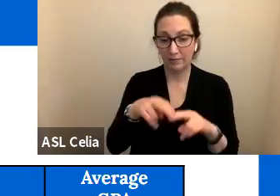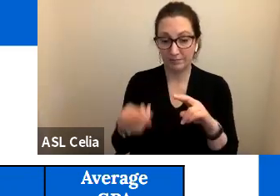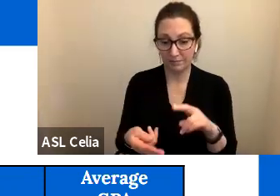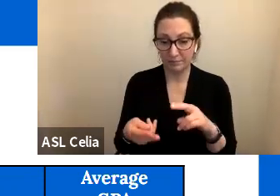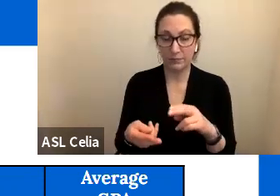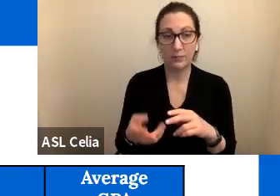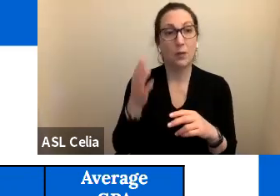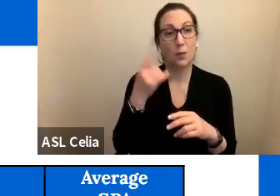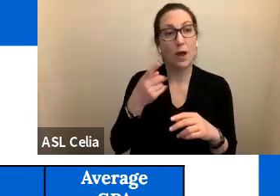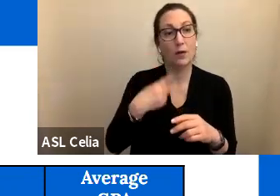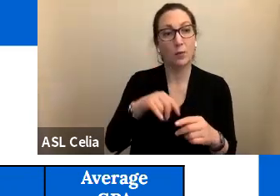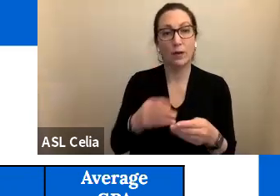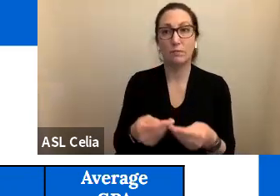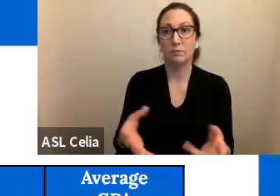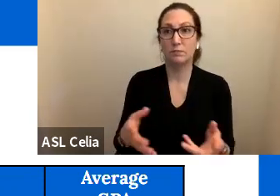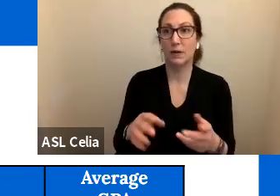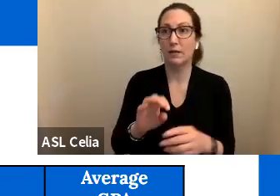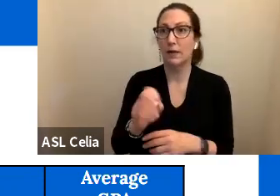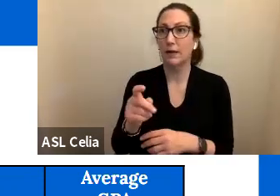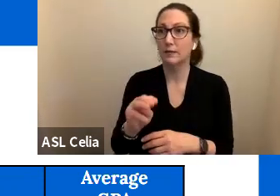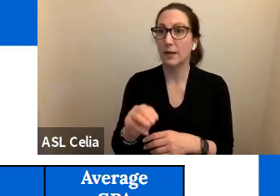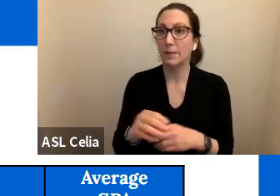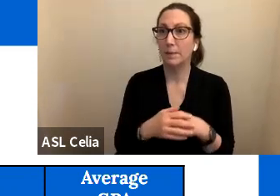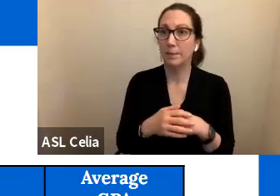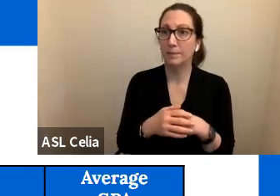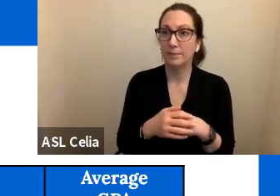exam? And that could come either from